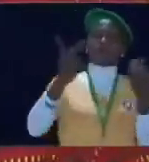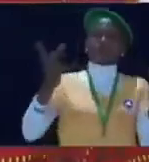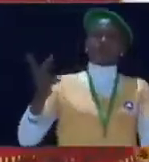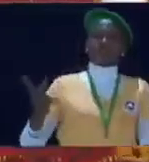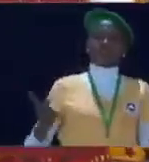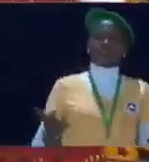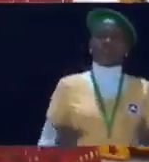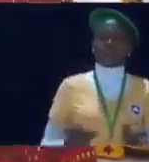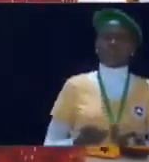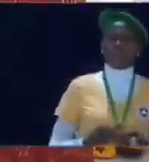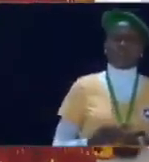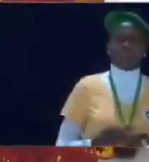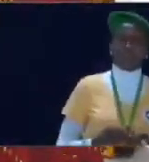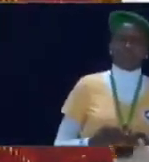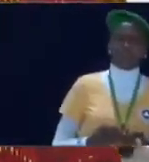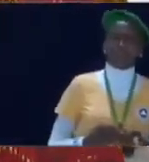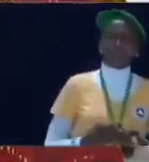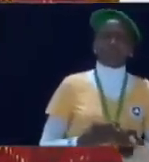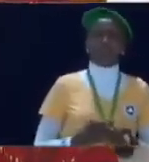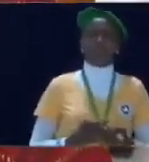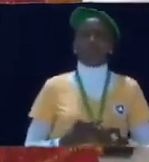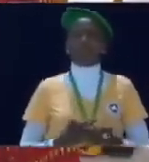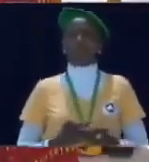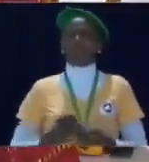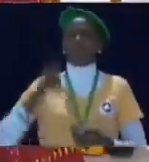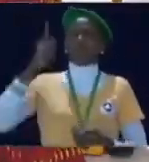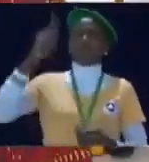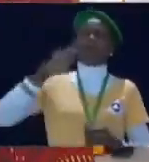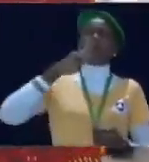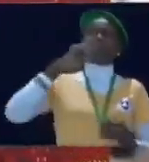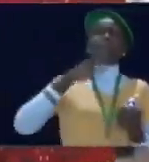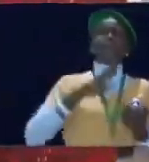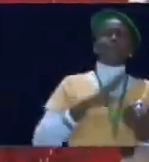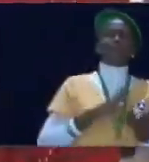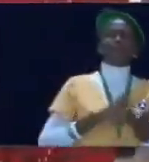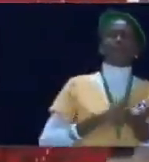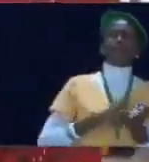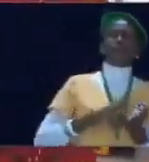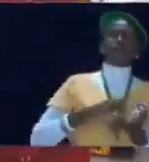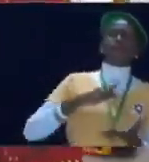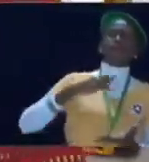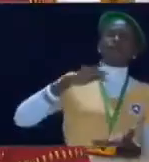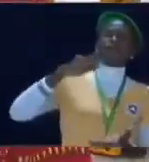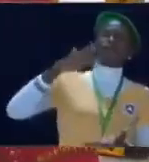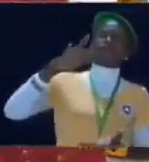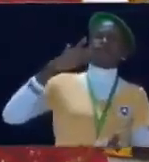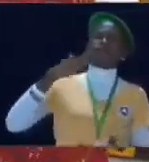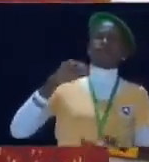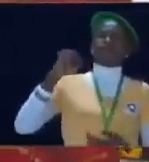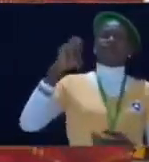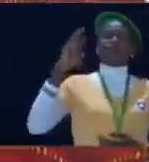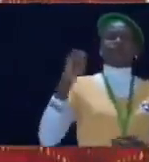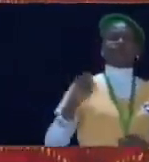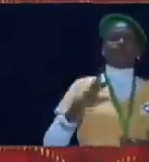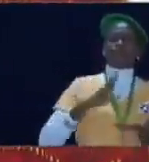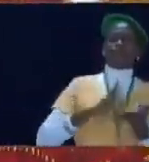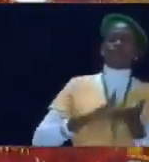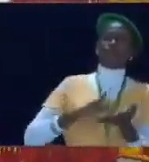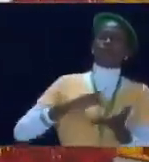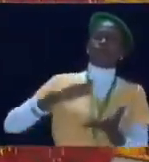this place. You are glorious, you are glorious,